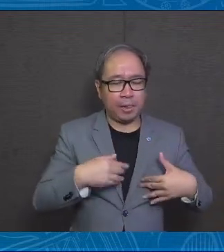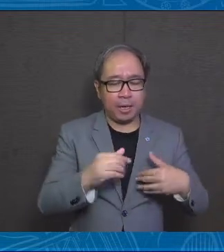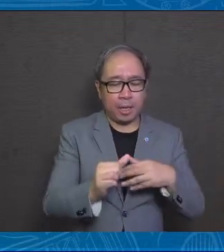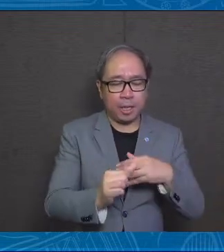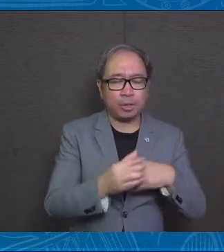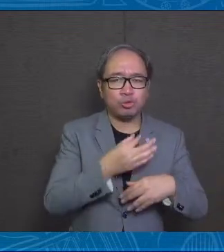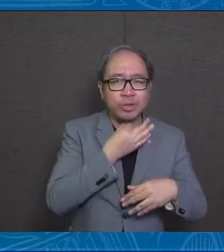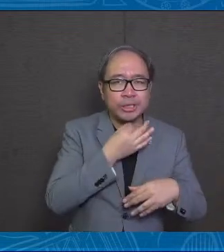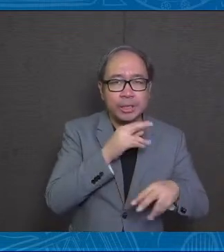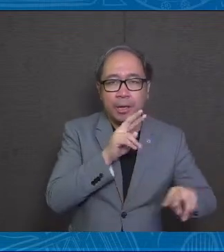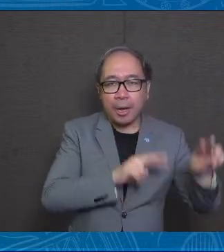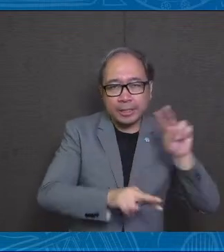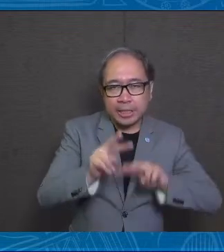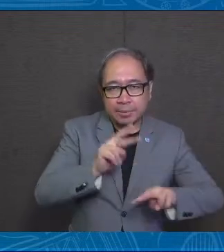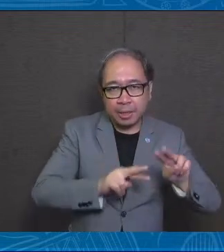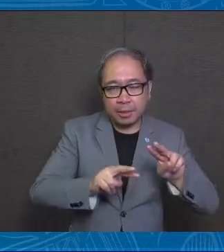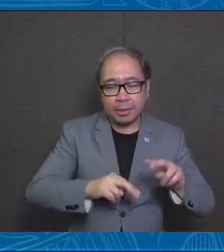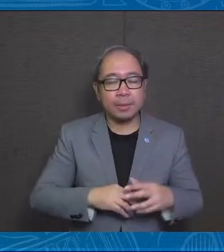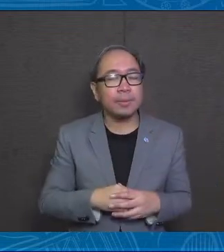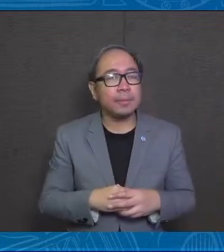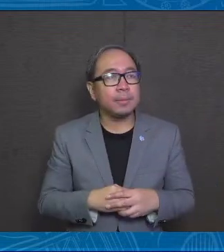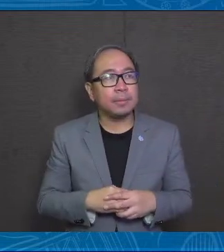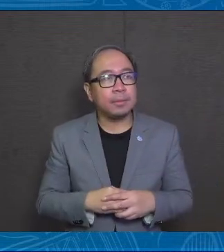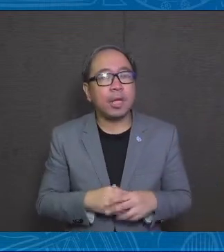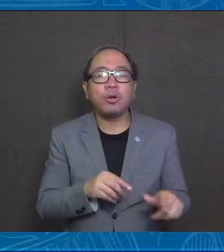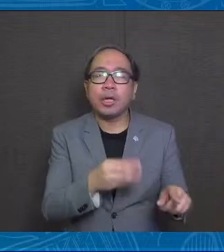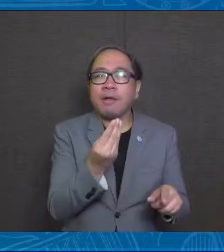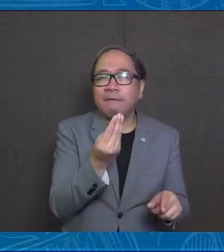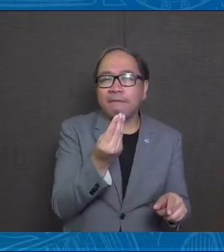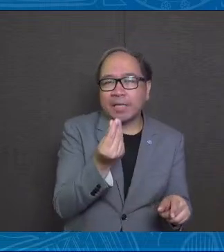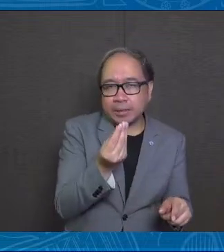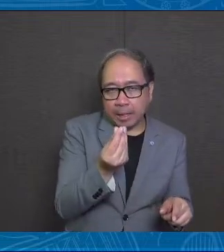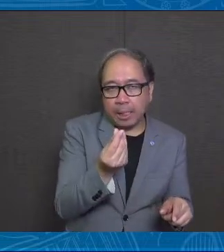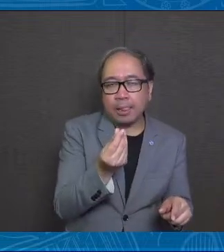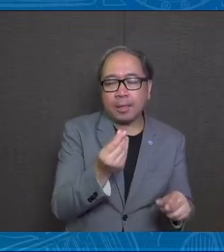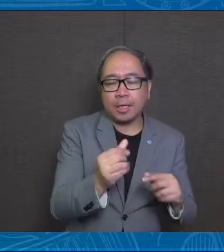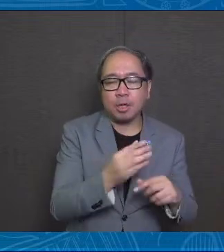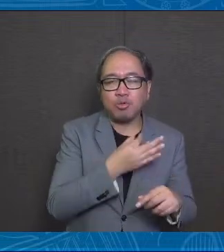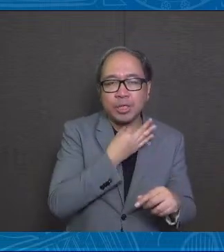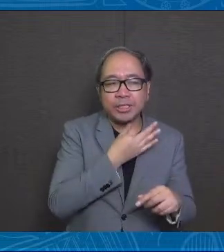In Laos, we introduced the medium-term fiscal policy framework